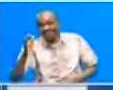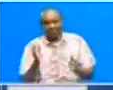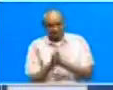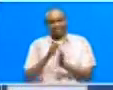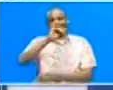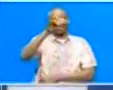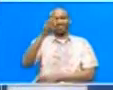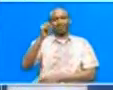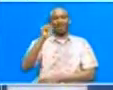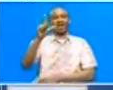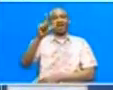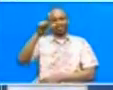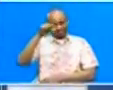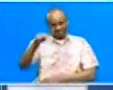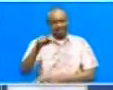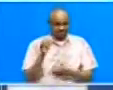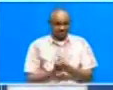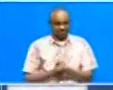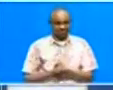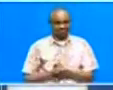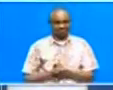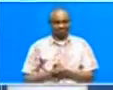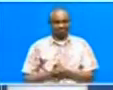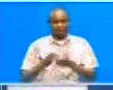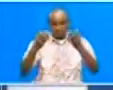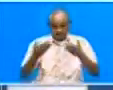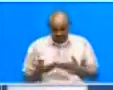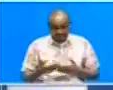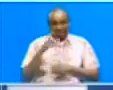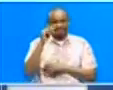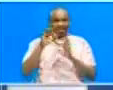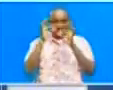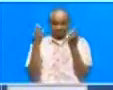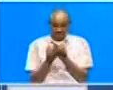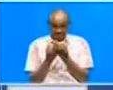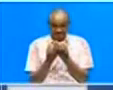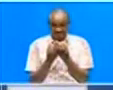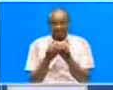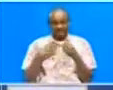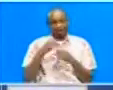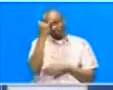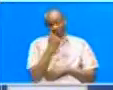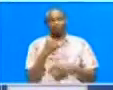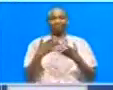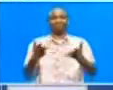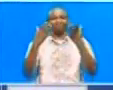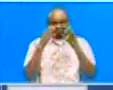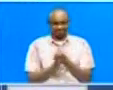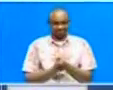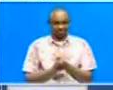and Jamal Jemedari Gaddafi. Welcome to the KTN family. Yvonne, take it Thank away. You.